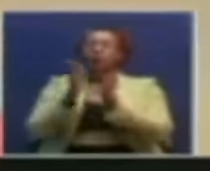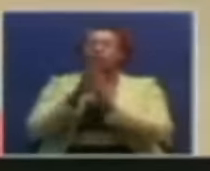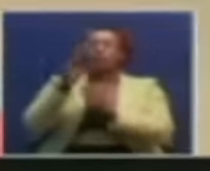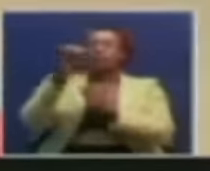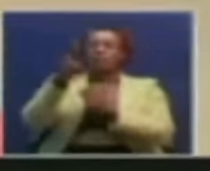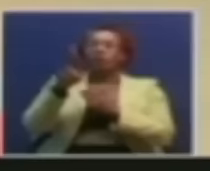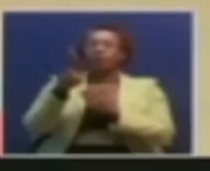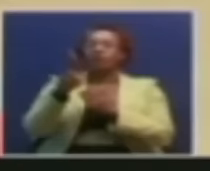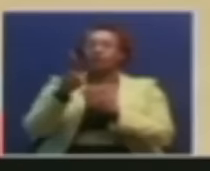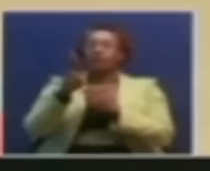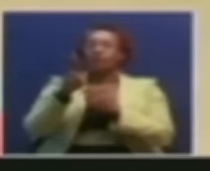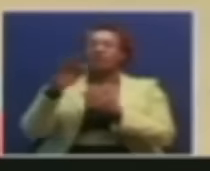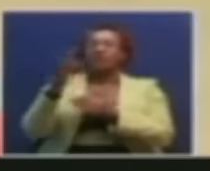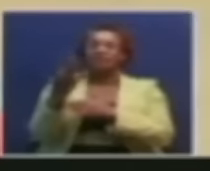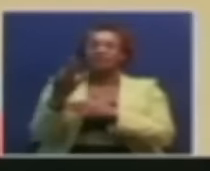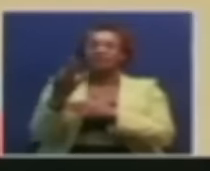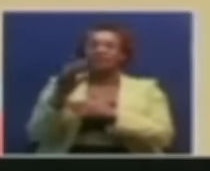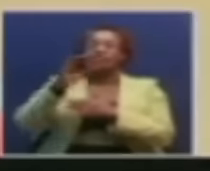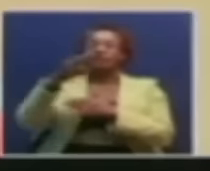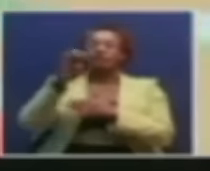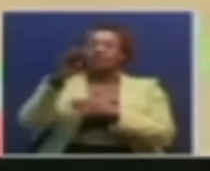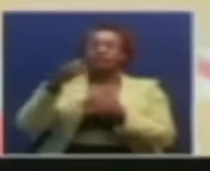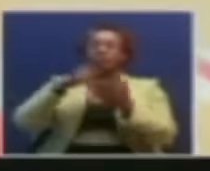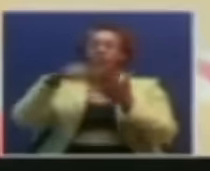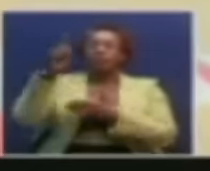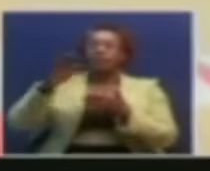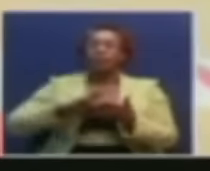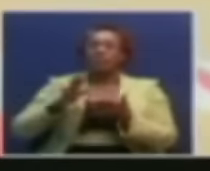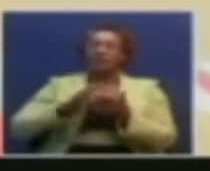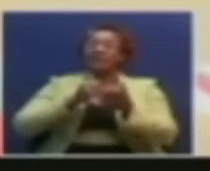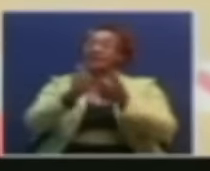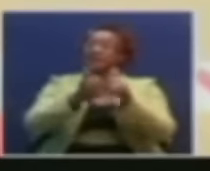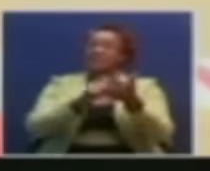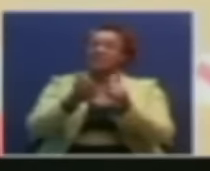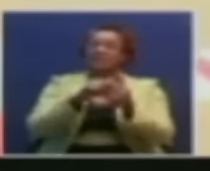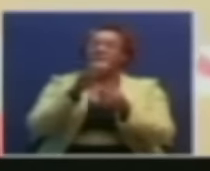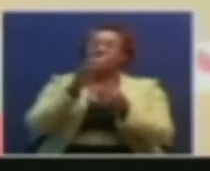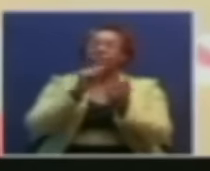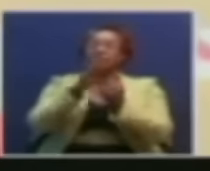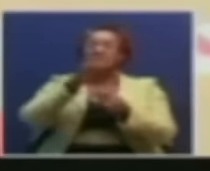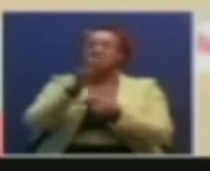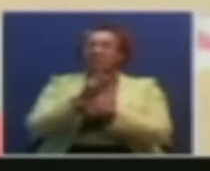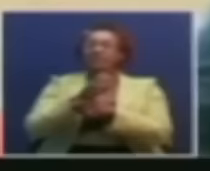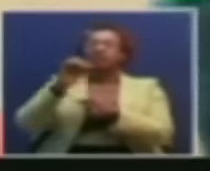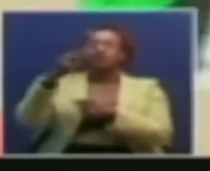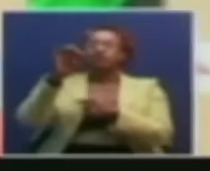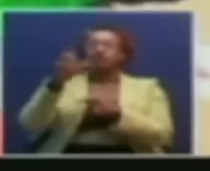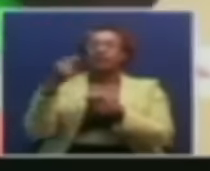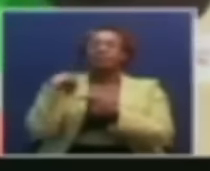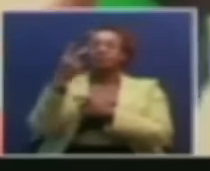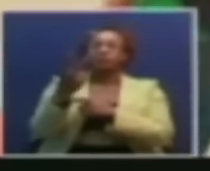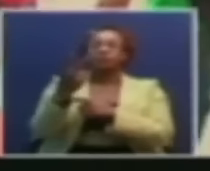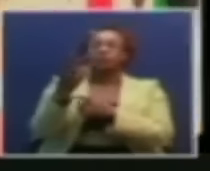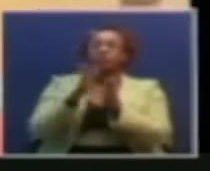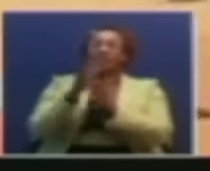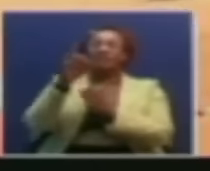second and Declan Omari third. Chebet won the women's race in 2 hours, 40 minutes and 1 second. Shile Chebet placed second with Winnie Frida